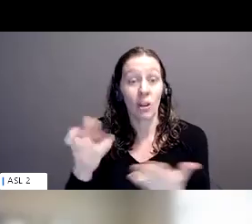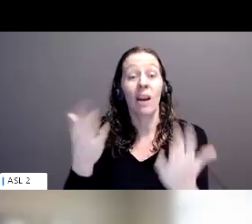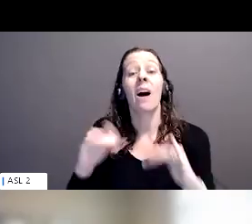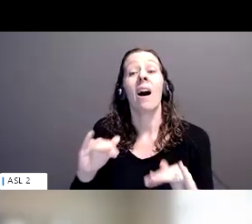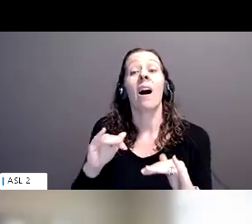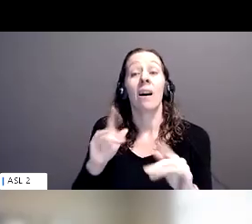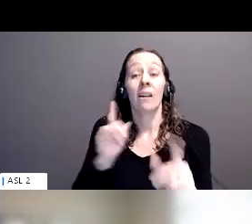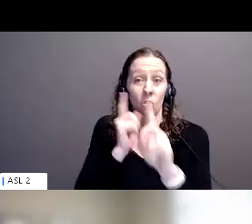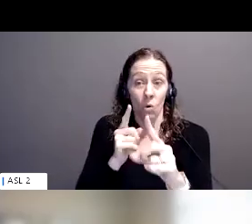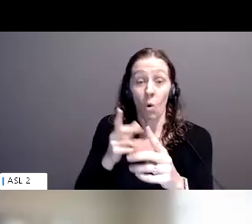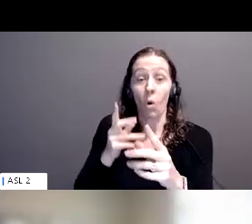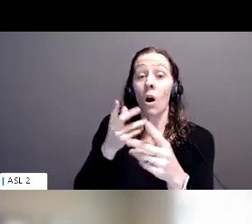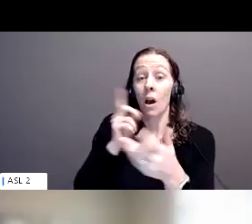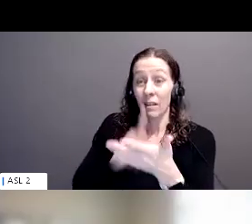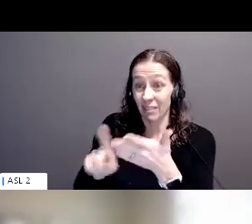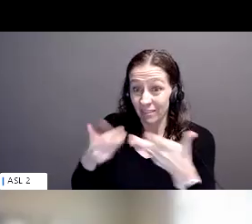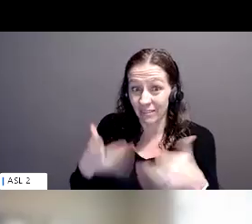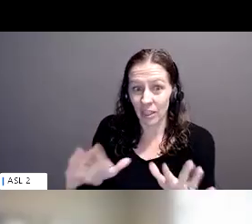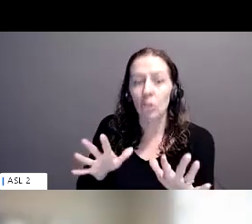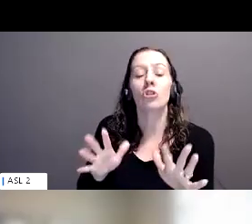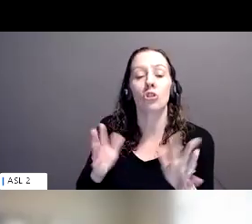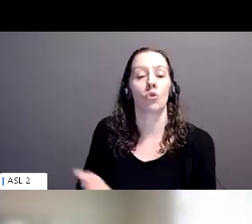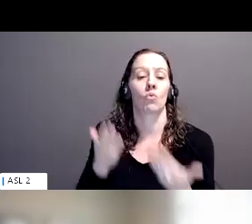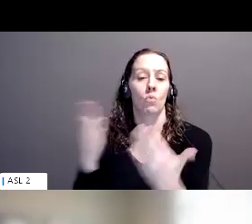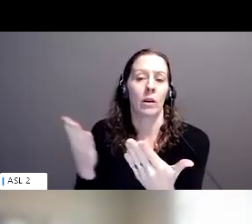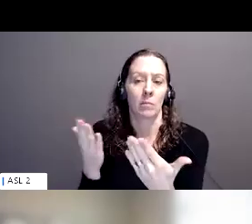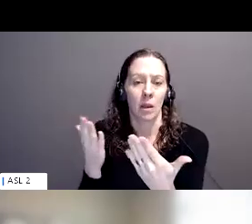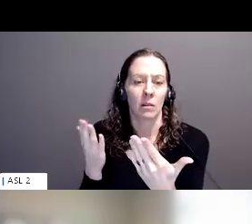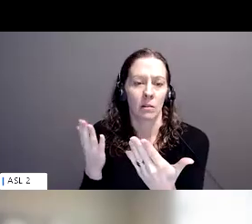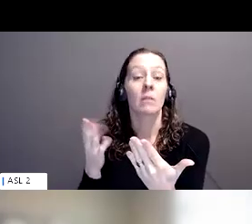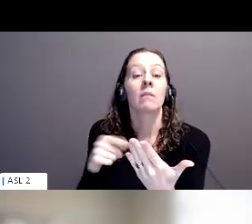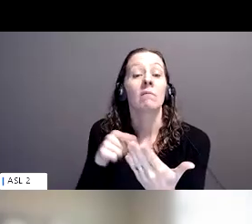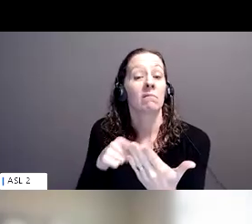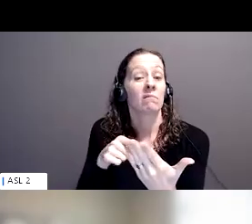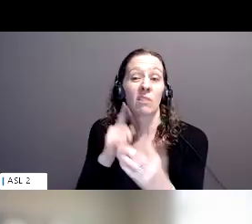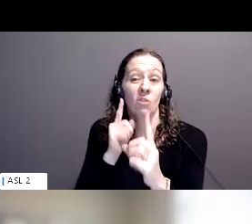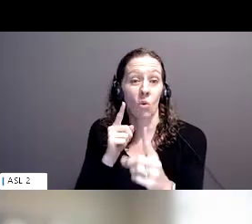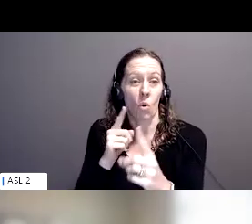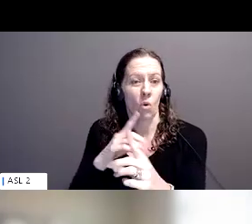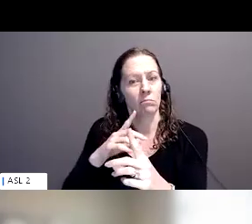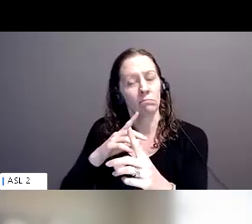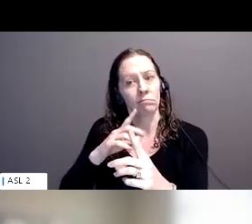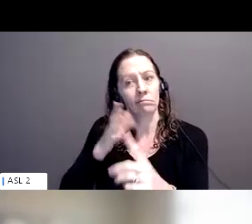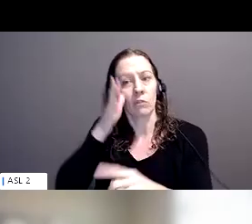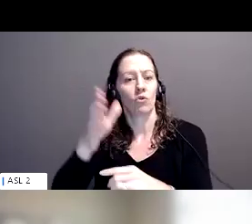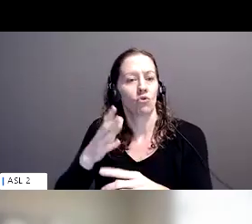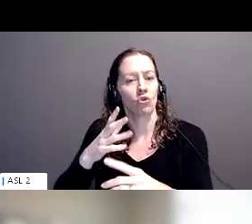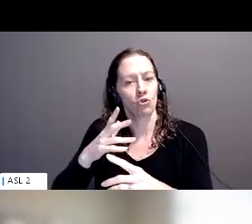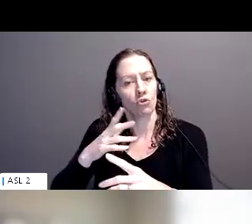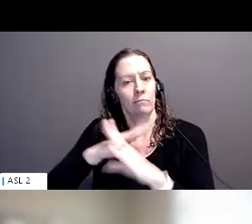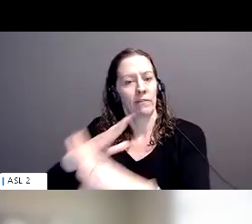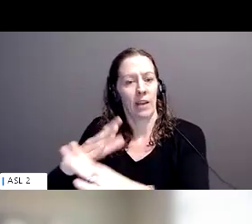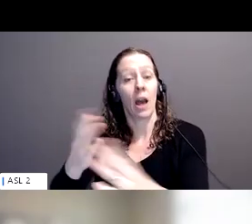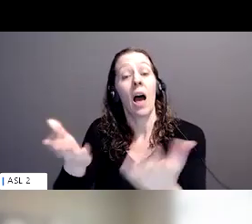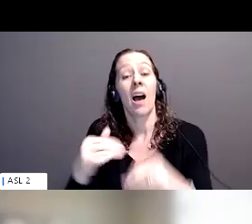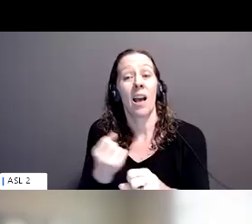further deaths and encourage effective intervention. We report annually to the office, to the Chief Coroner on the